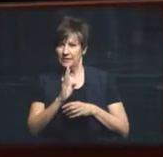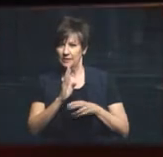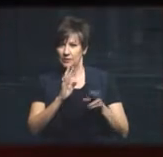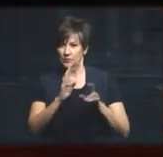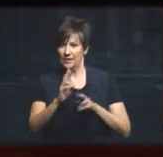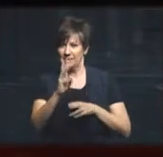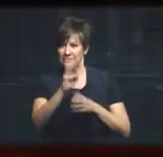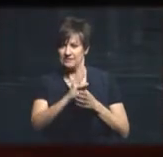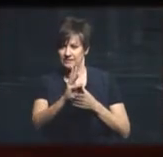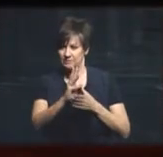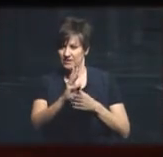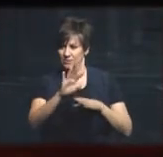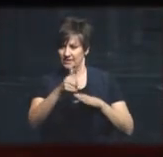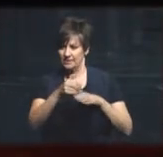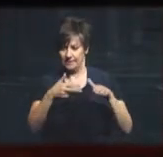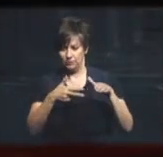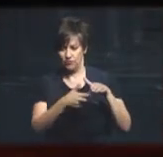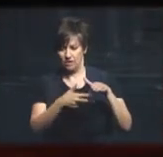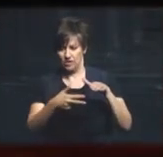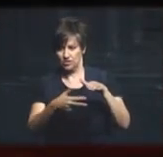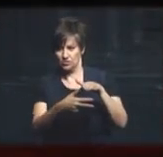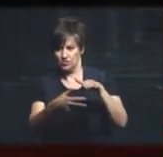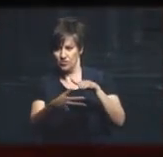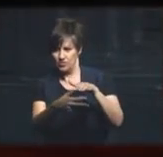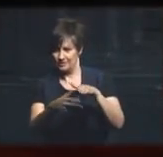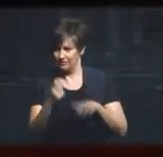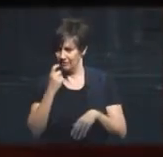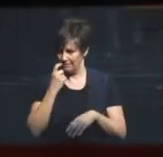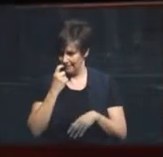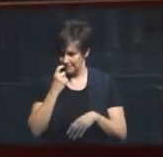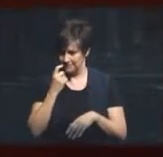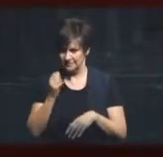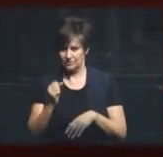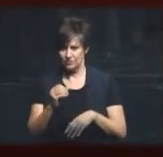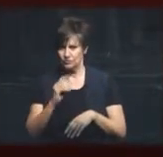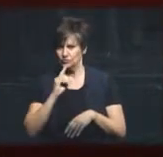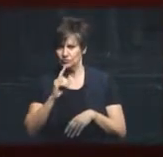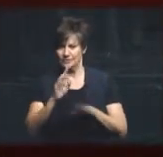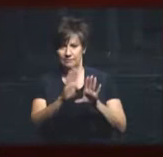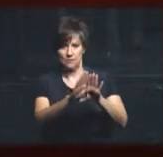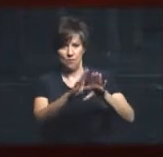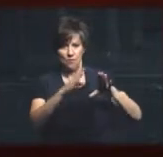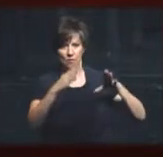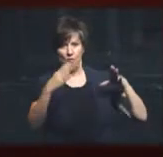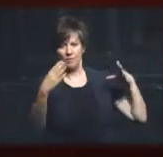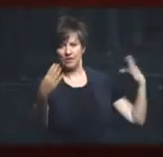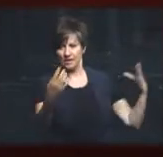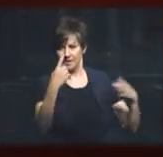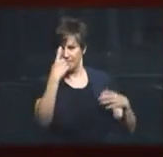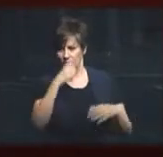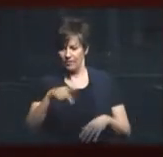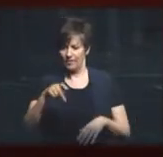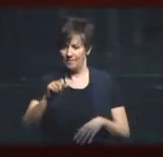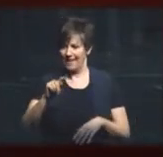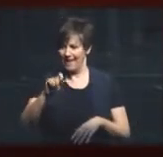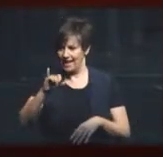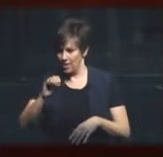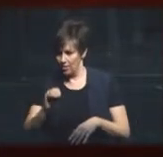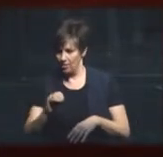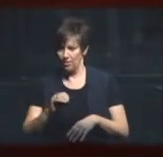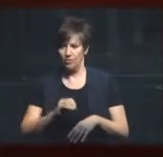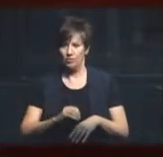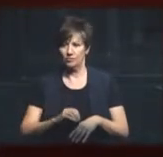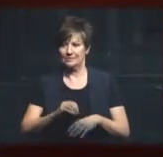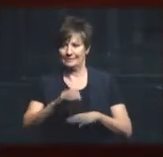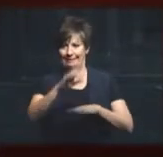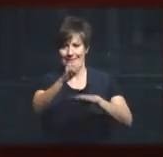and we'll be putting in garage doors that are glass so that it can truly be opened up to the patio and the statuary